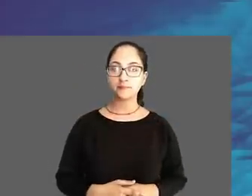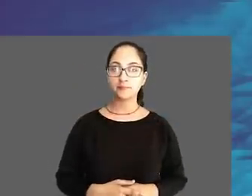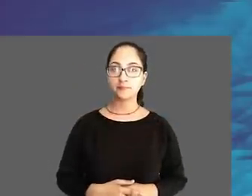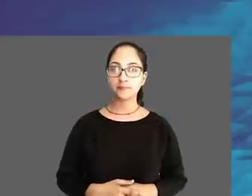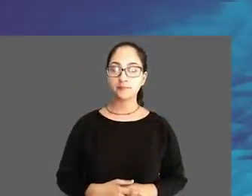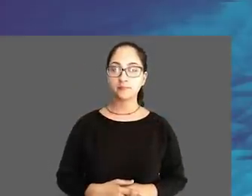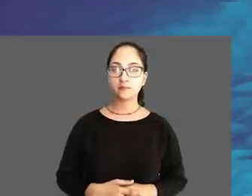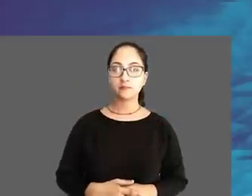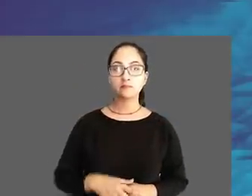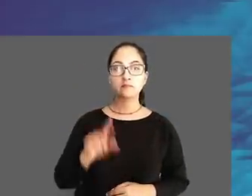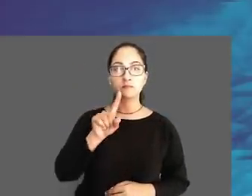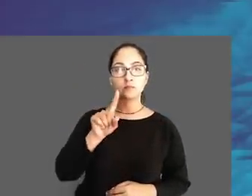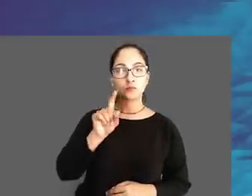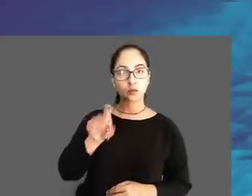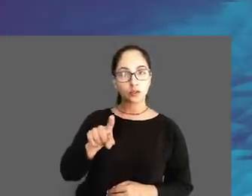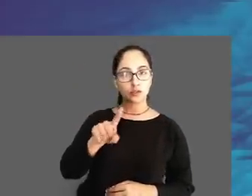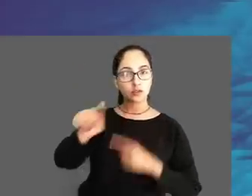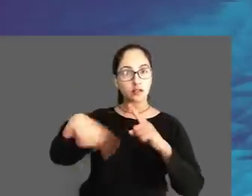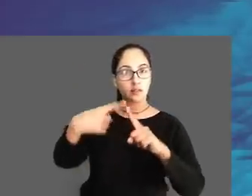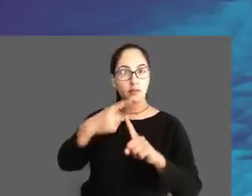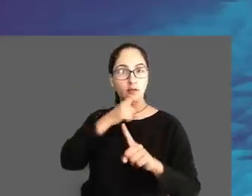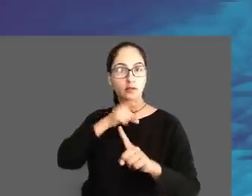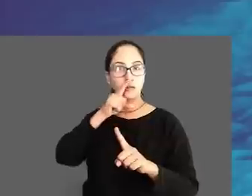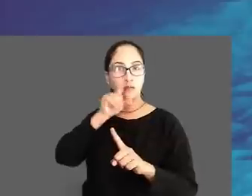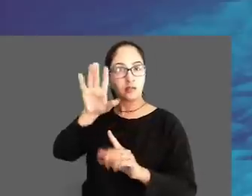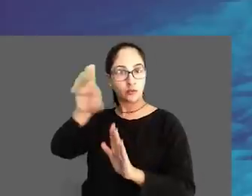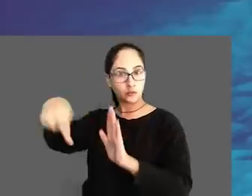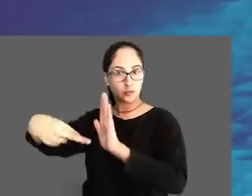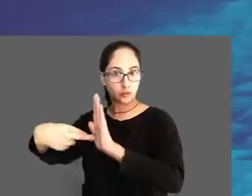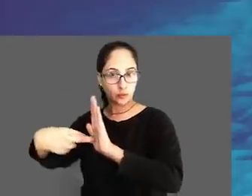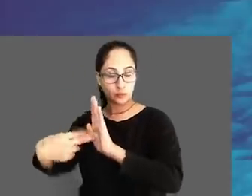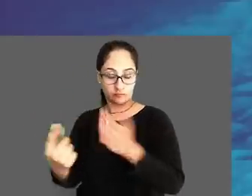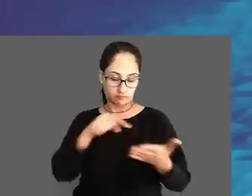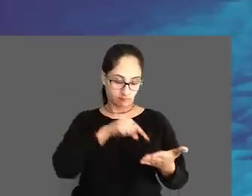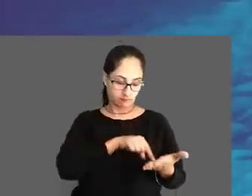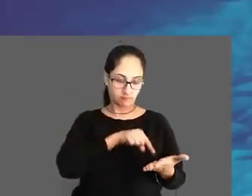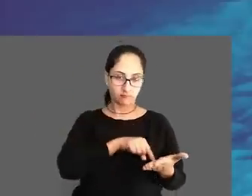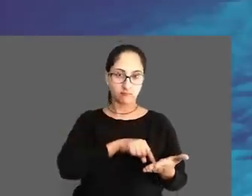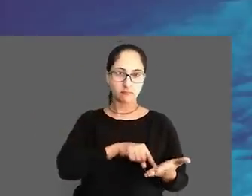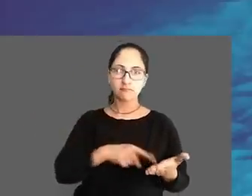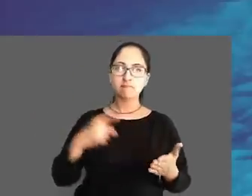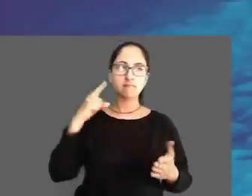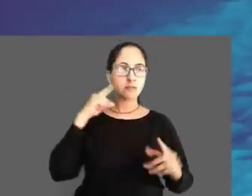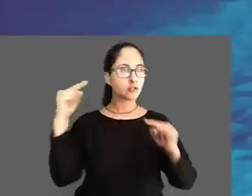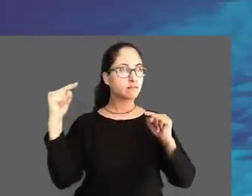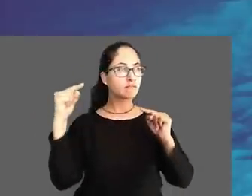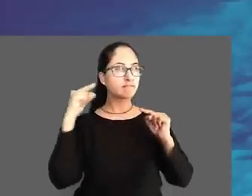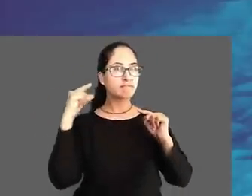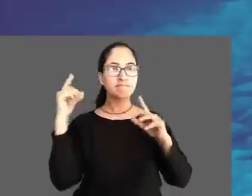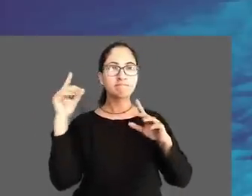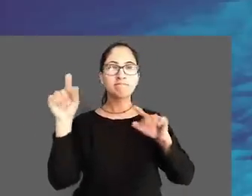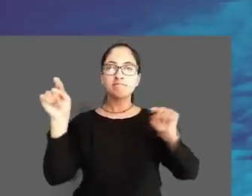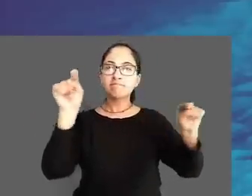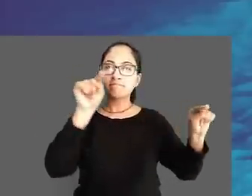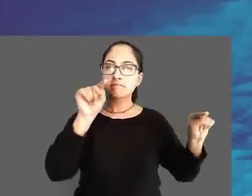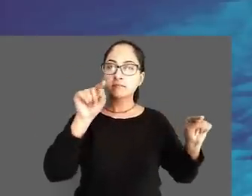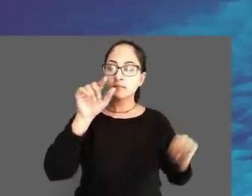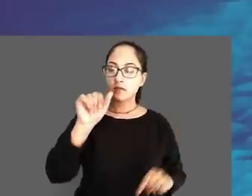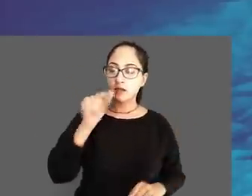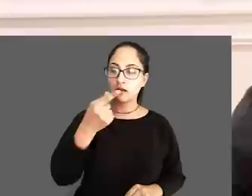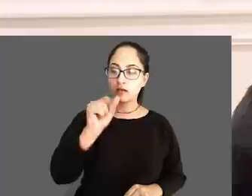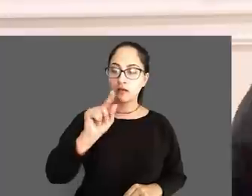question. I've heard about the Aga Khan and some of the work that he does, but I don't know much about him. Is he like a